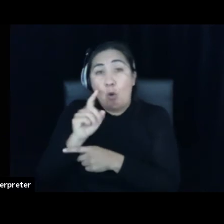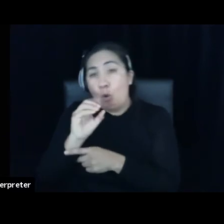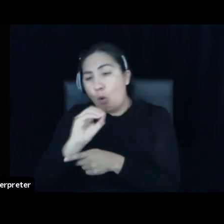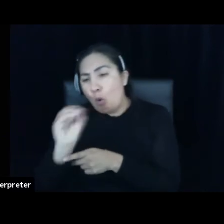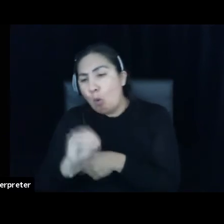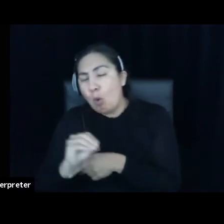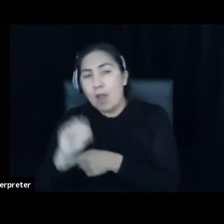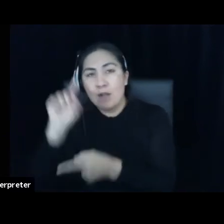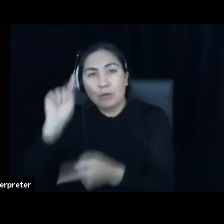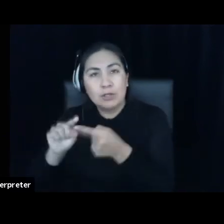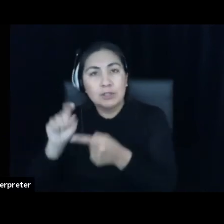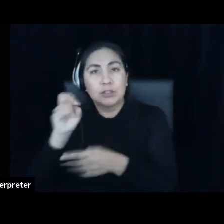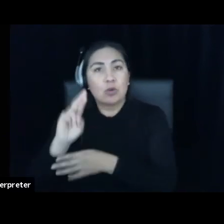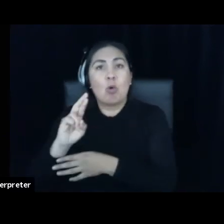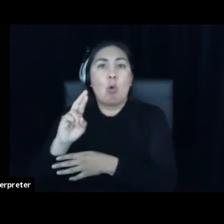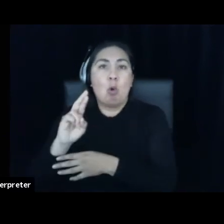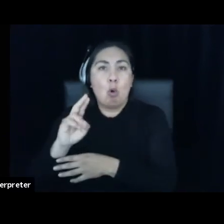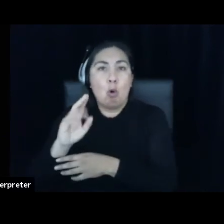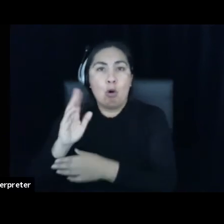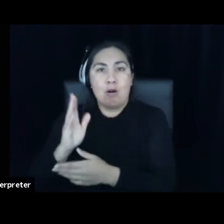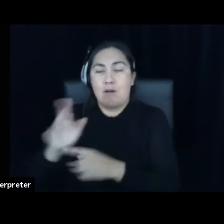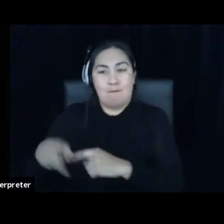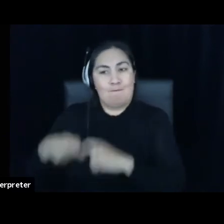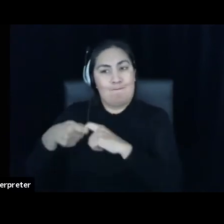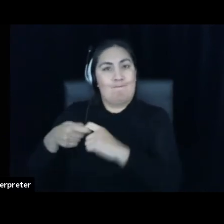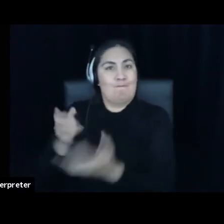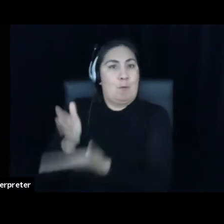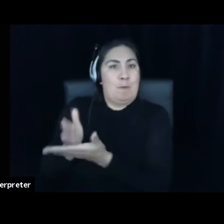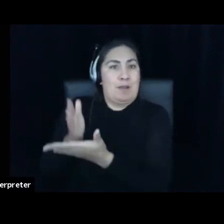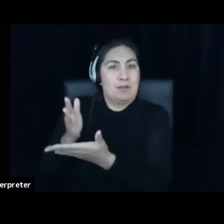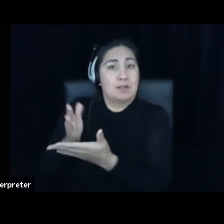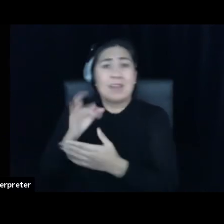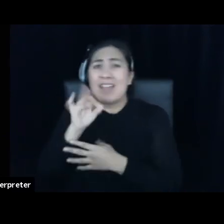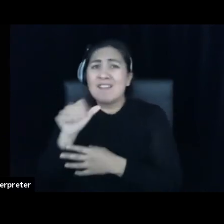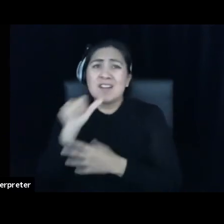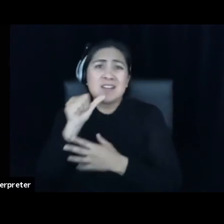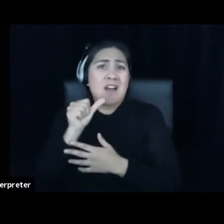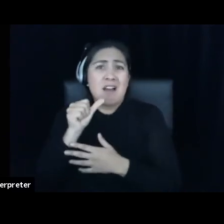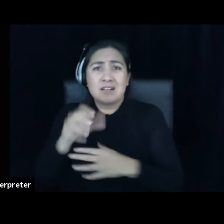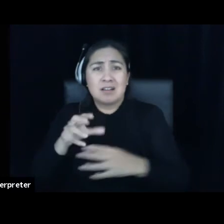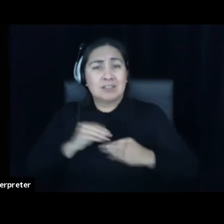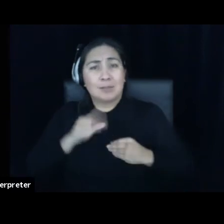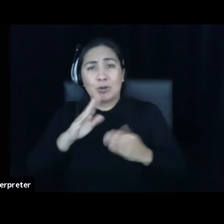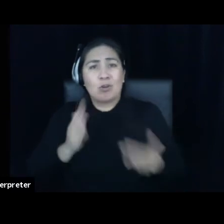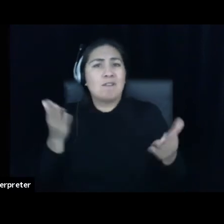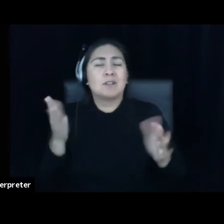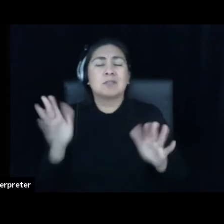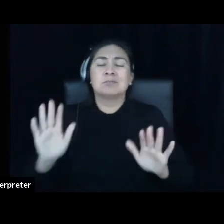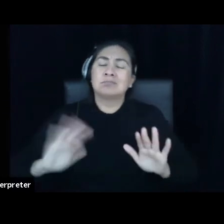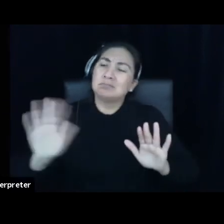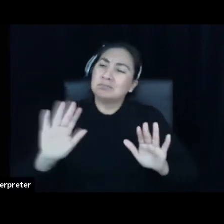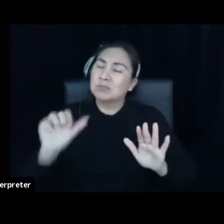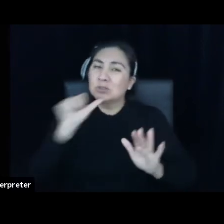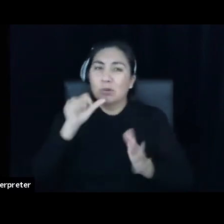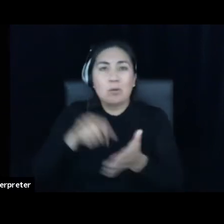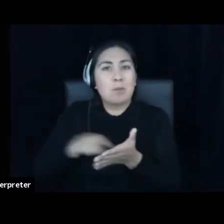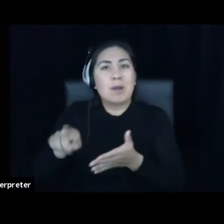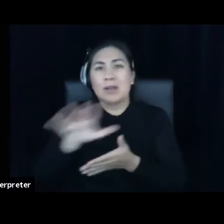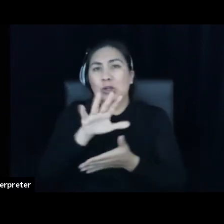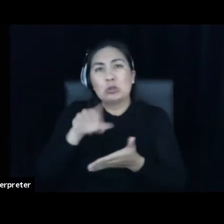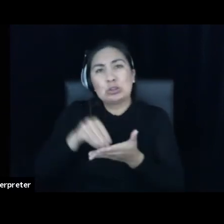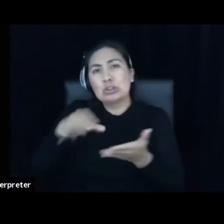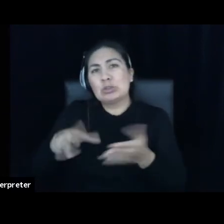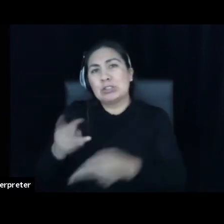And even if they don't accept your offer, don't pay student loans during this crisis.